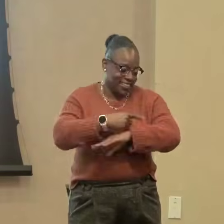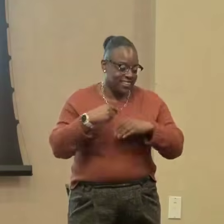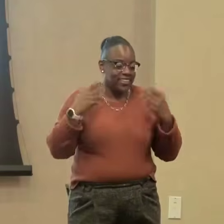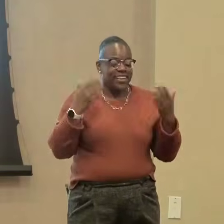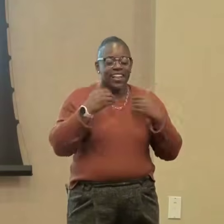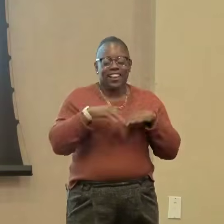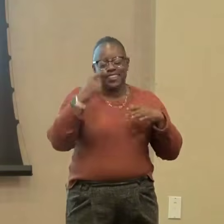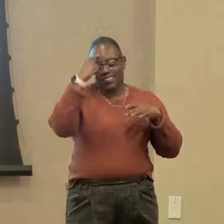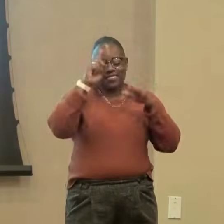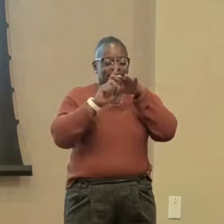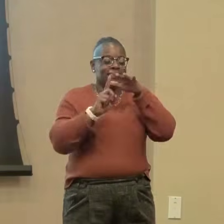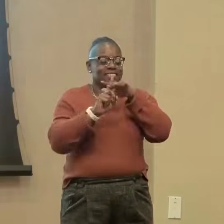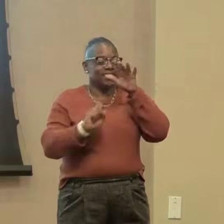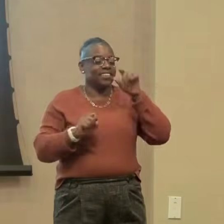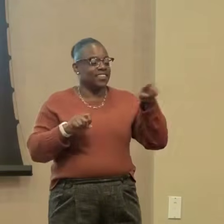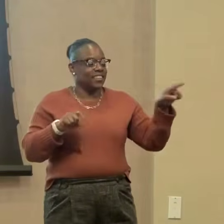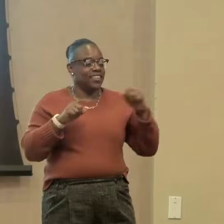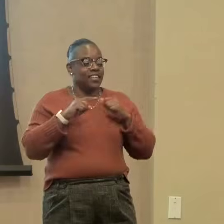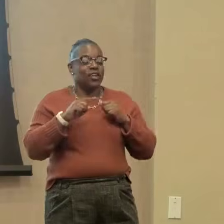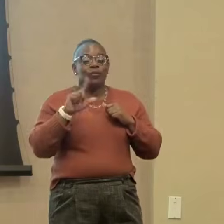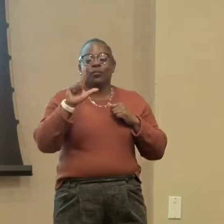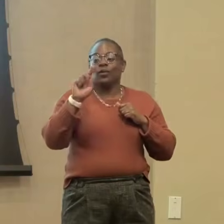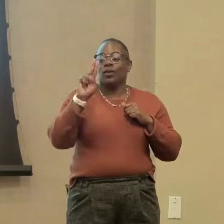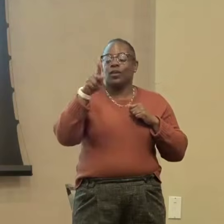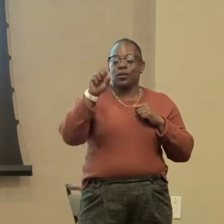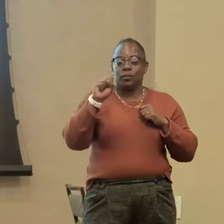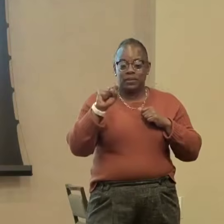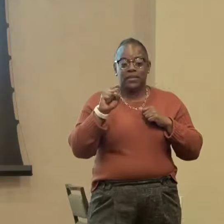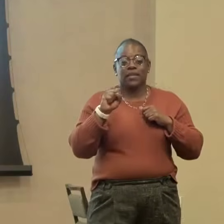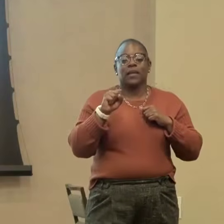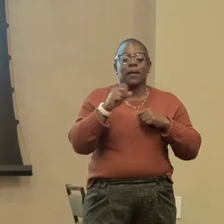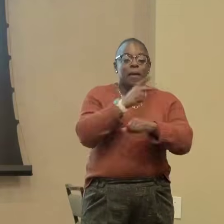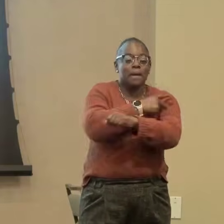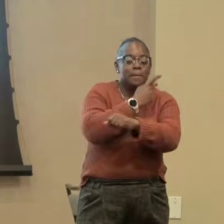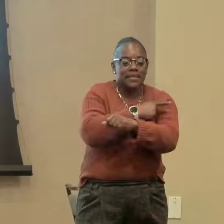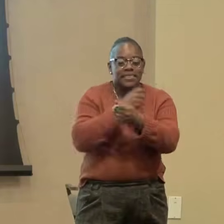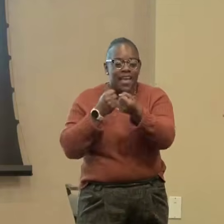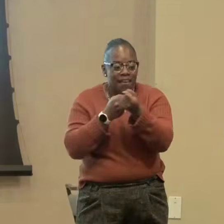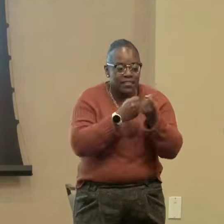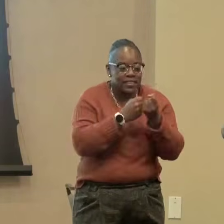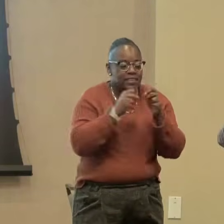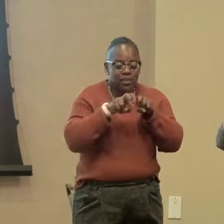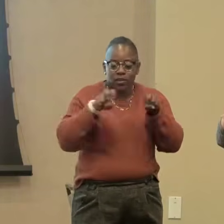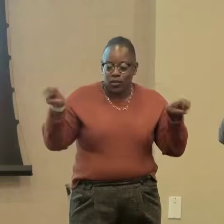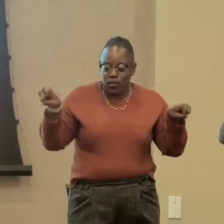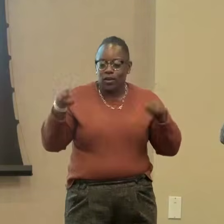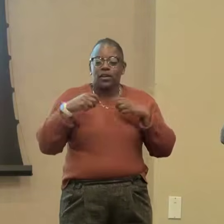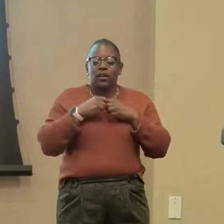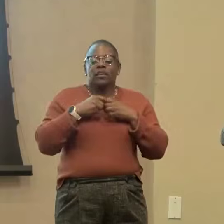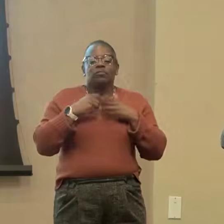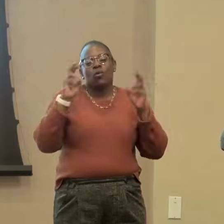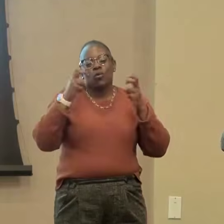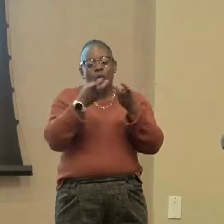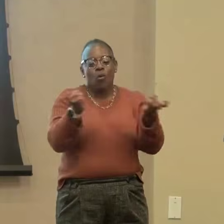We are going to have our Lupus LA patient advocacy panel, and as we're going to kind of do it more of like a round